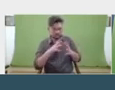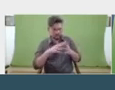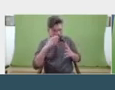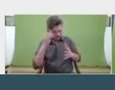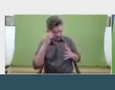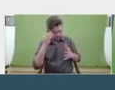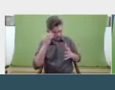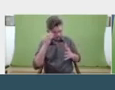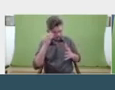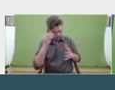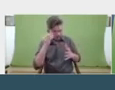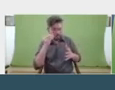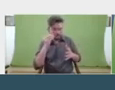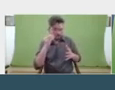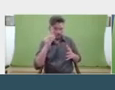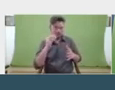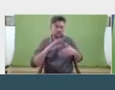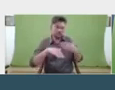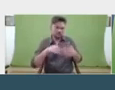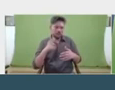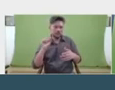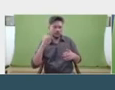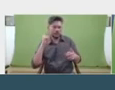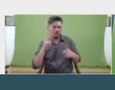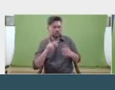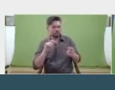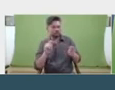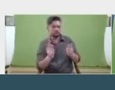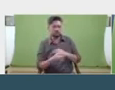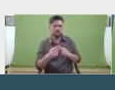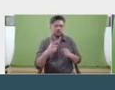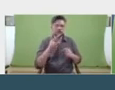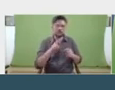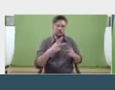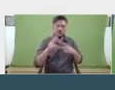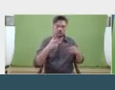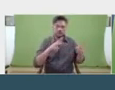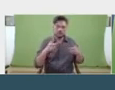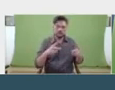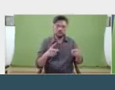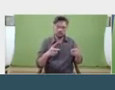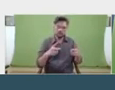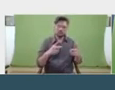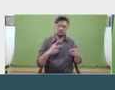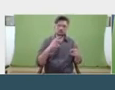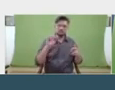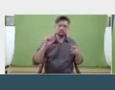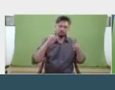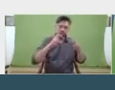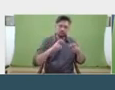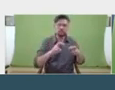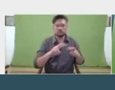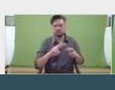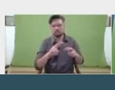sign language study variation so that's one point where i think linguistics will definitely benefit benefit by